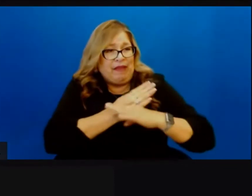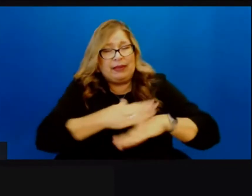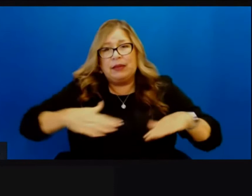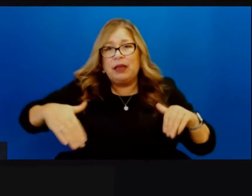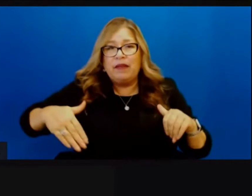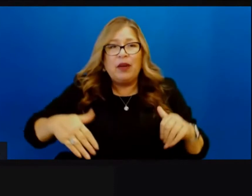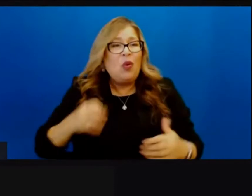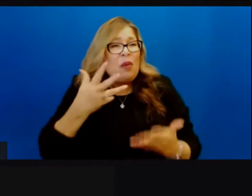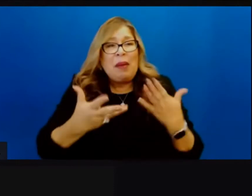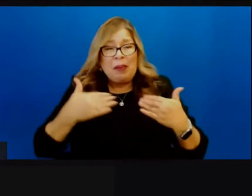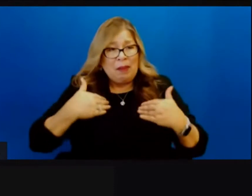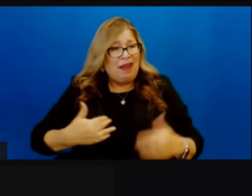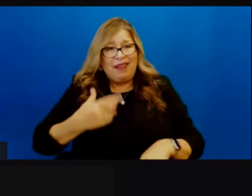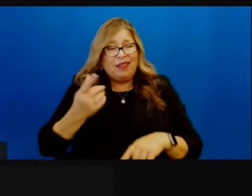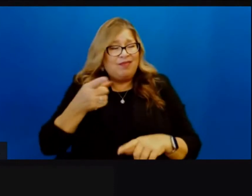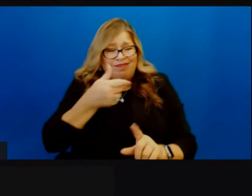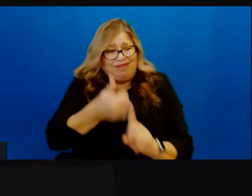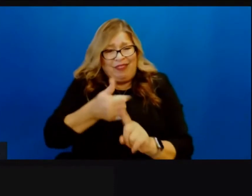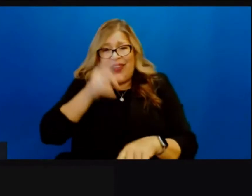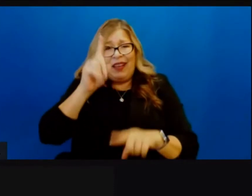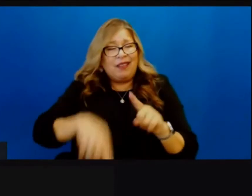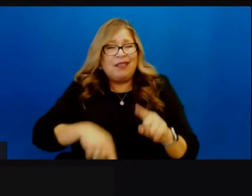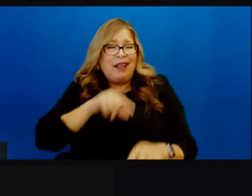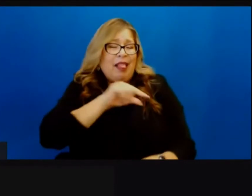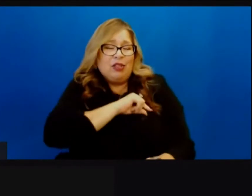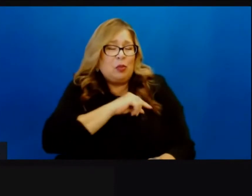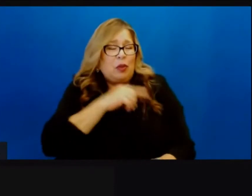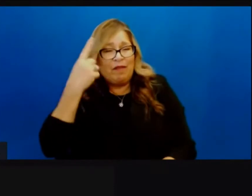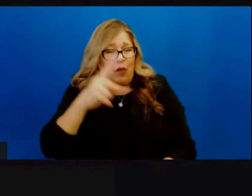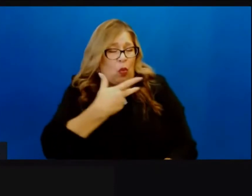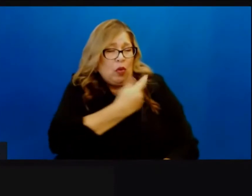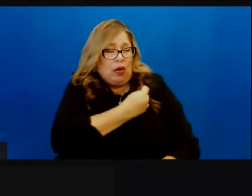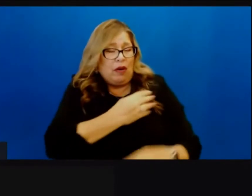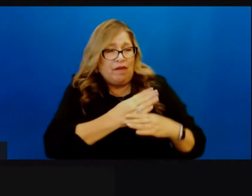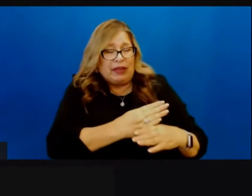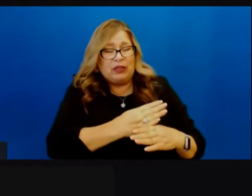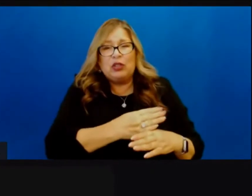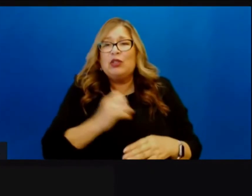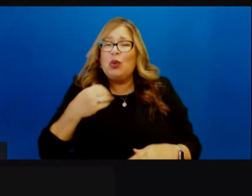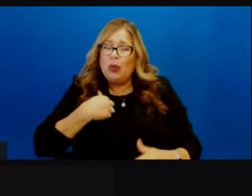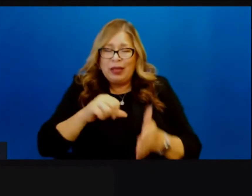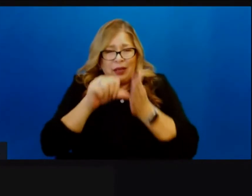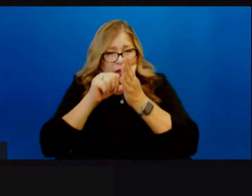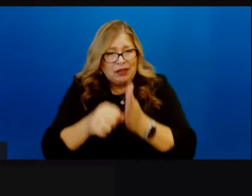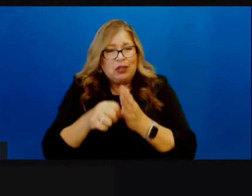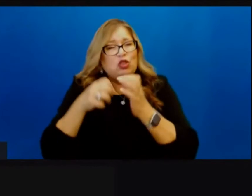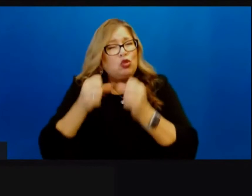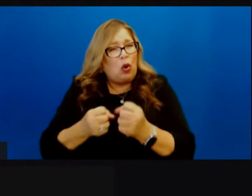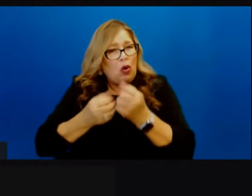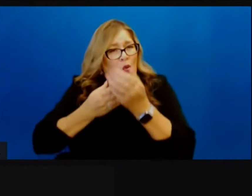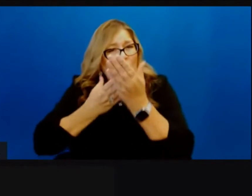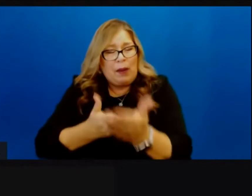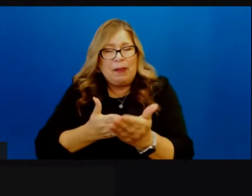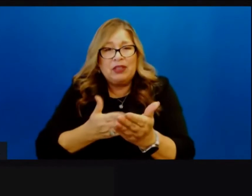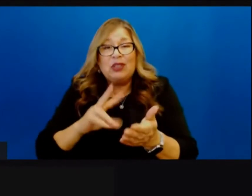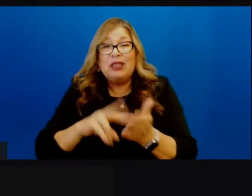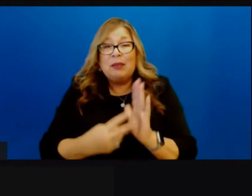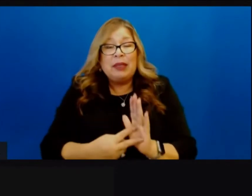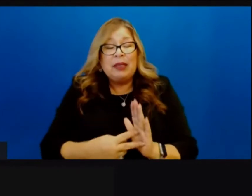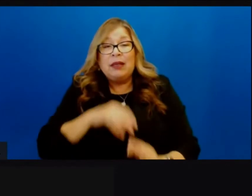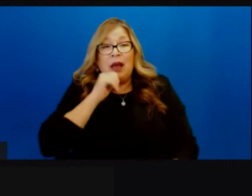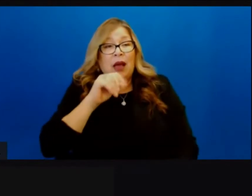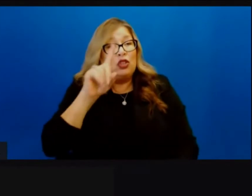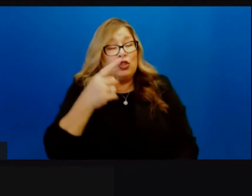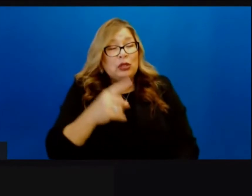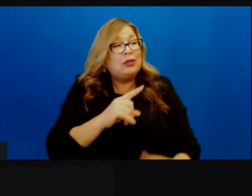that the strong recommendation is something to reinforce that we're not just moving from required